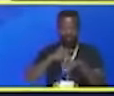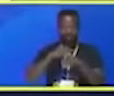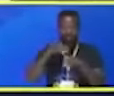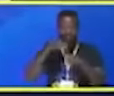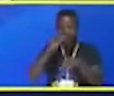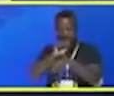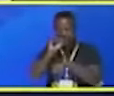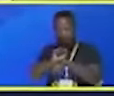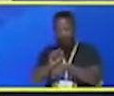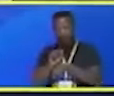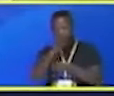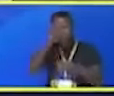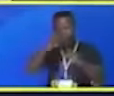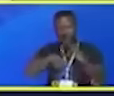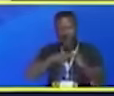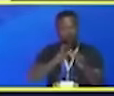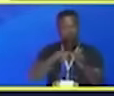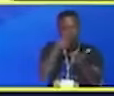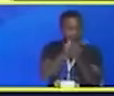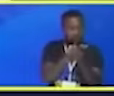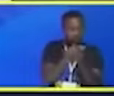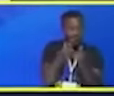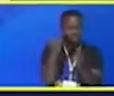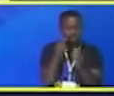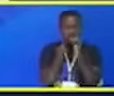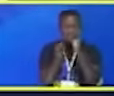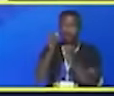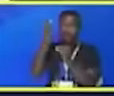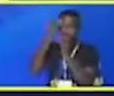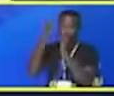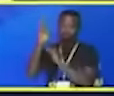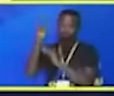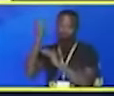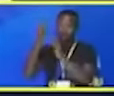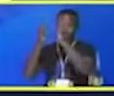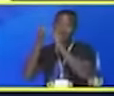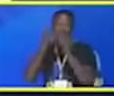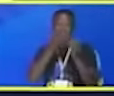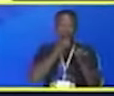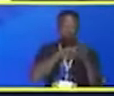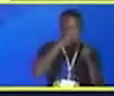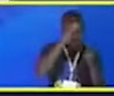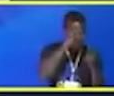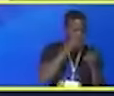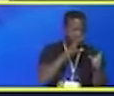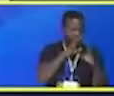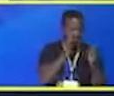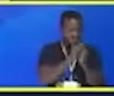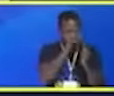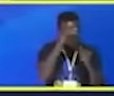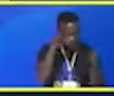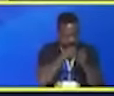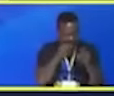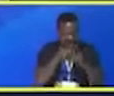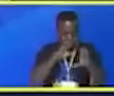into until you know God. Because you see, when God talks to men, he talks to men like he's talking to